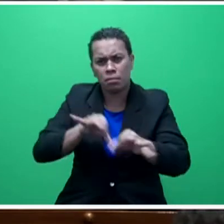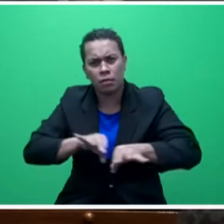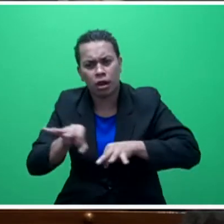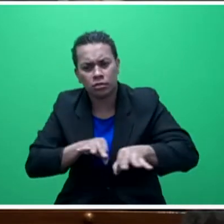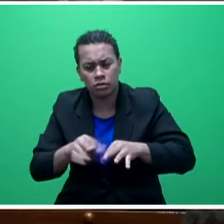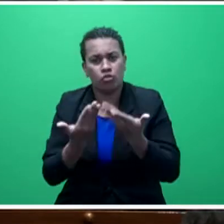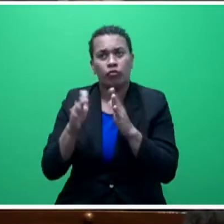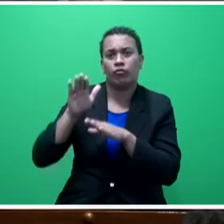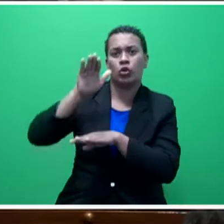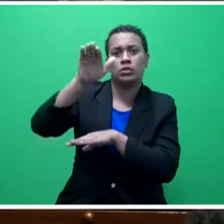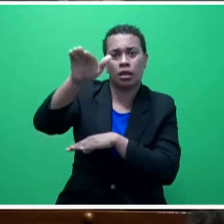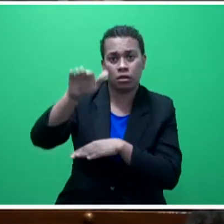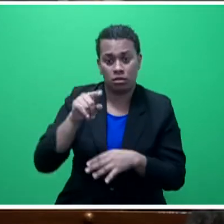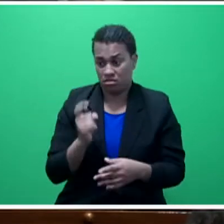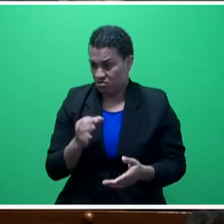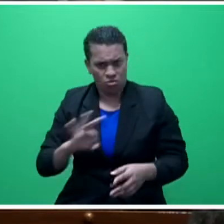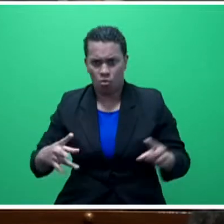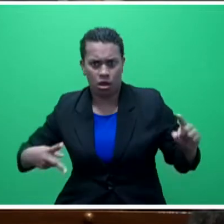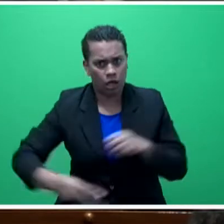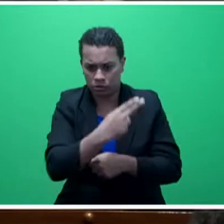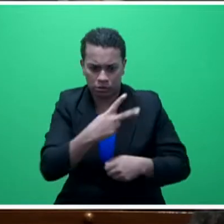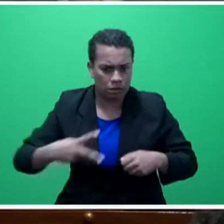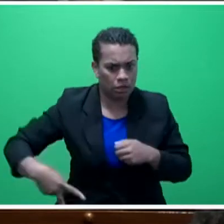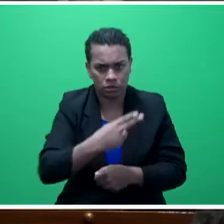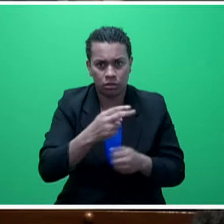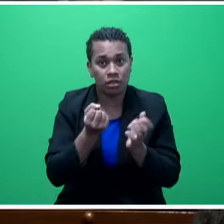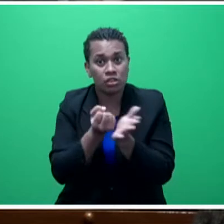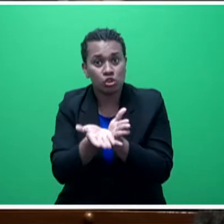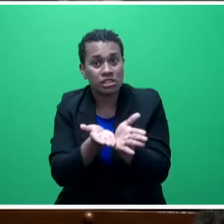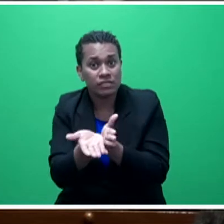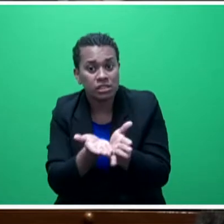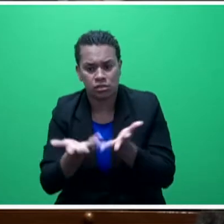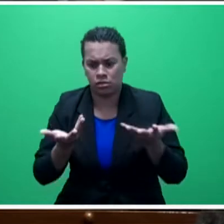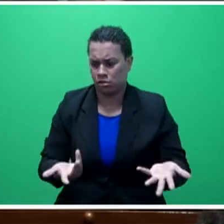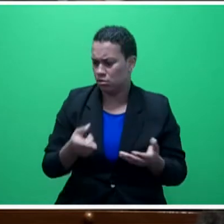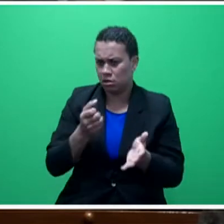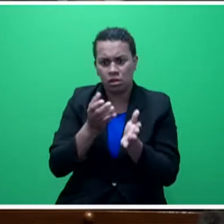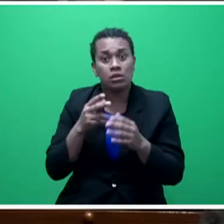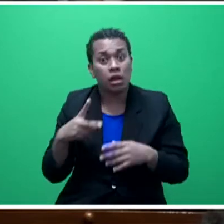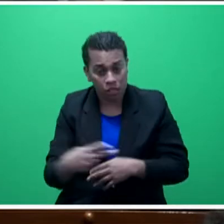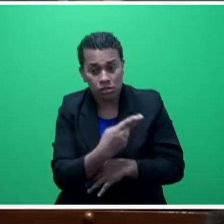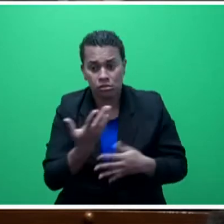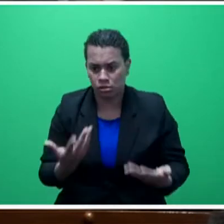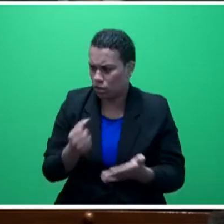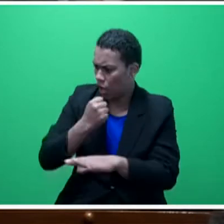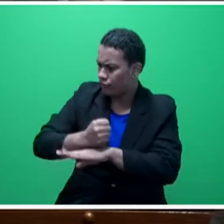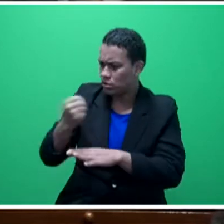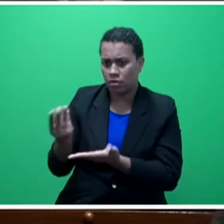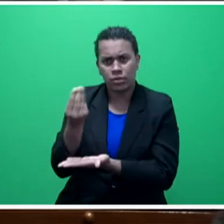civil service. We aren't abandoning government's ongoing incentives to the most vulnerable segments of the Fijian